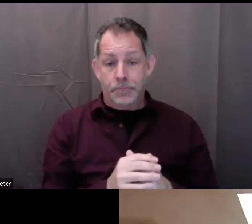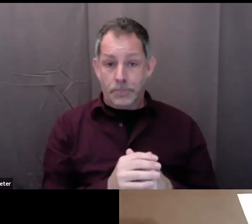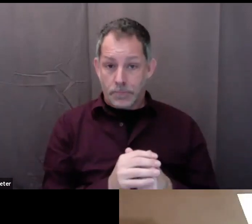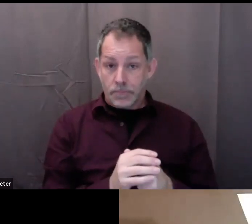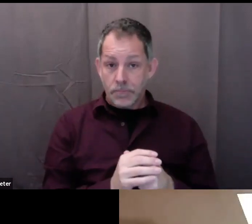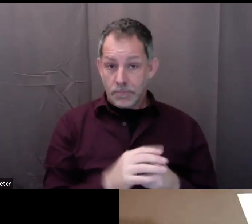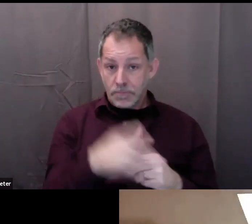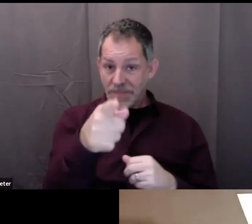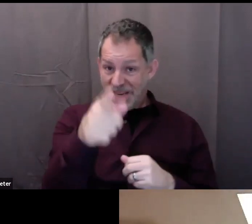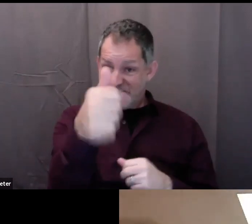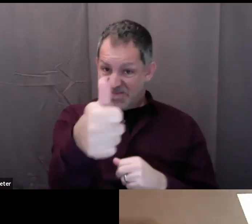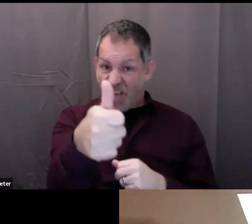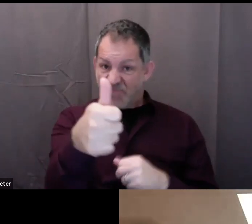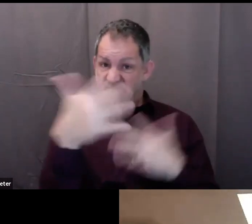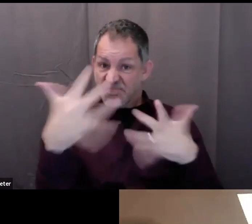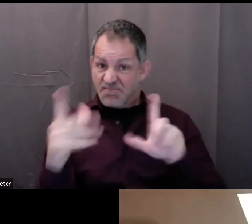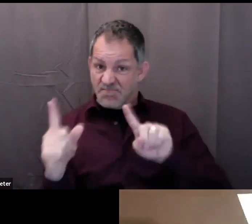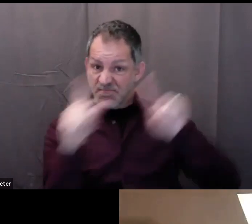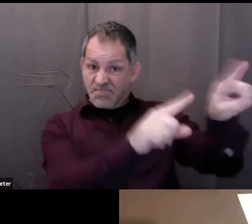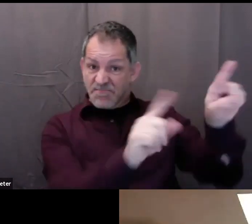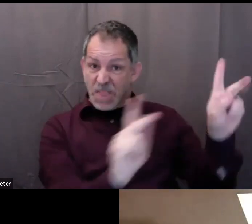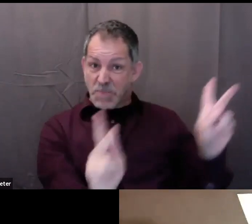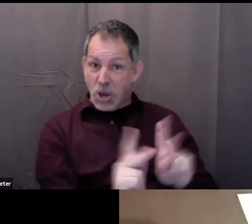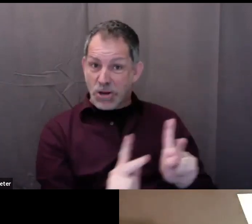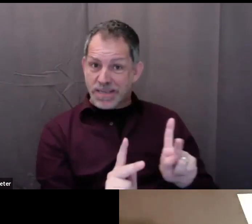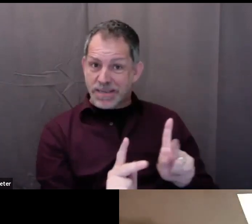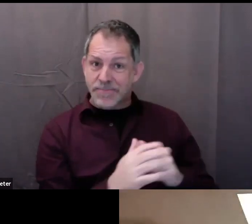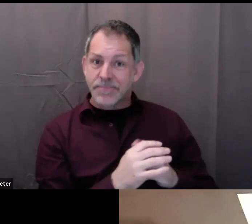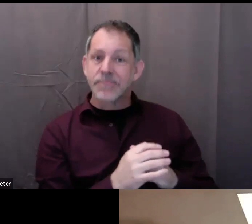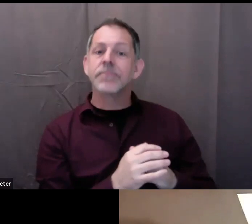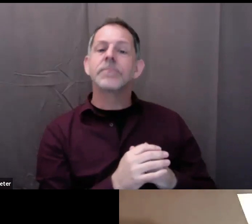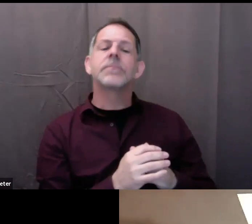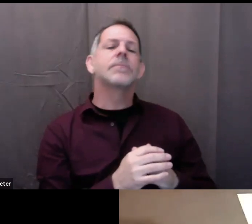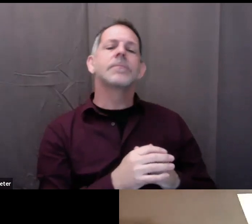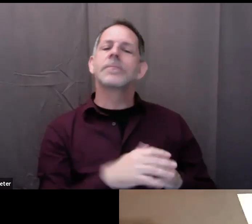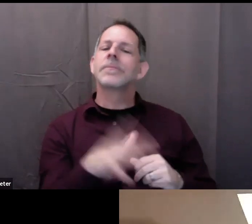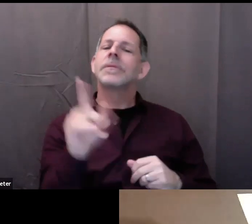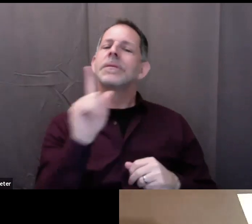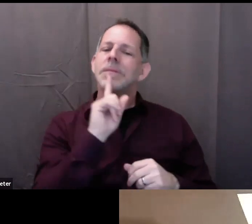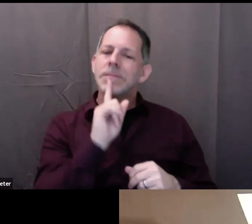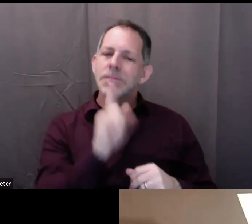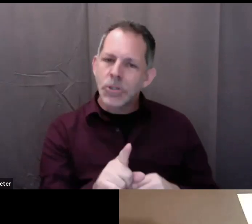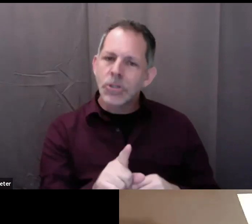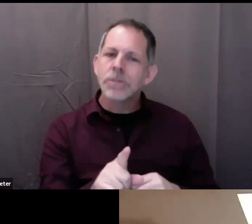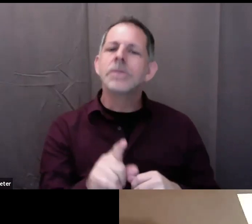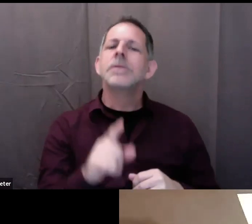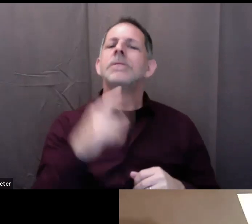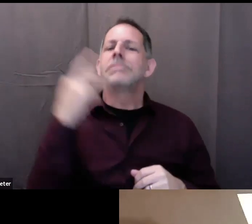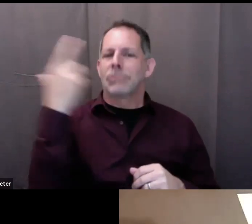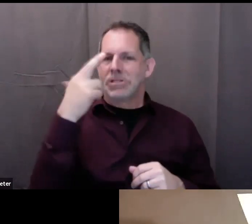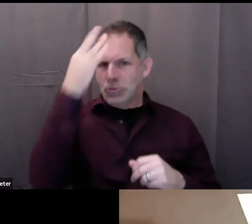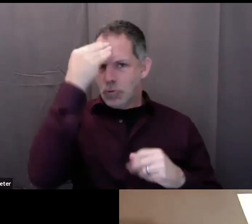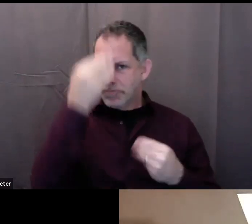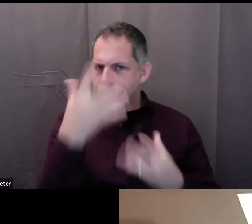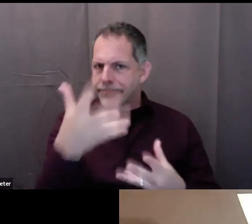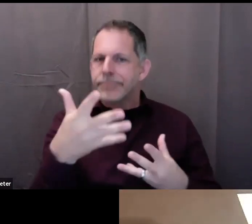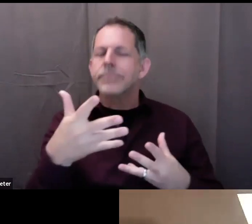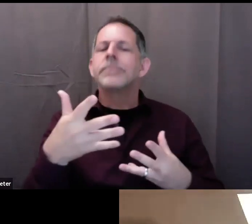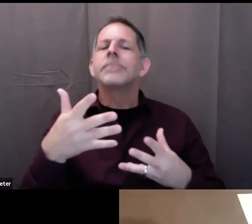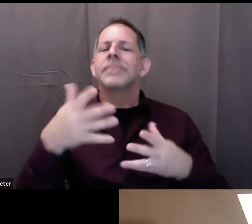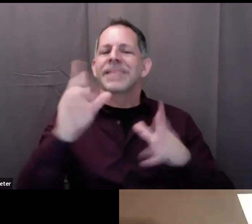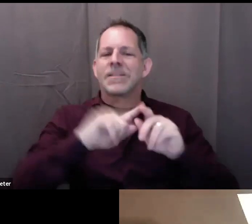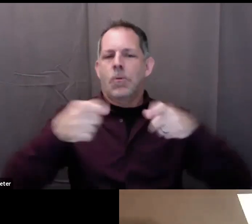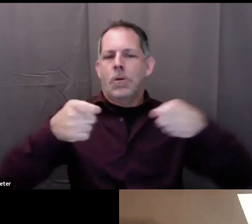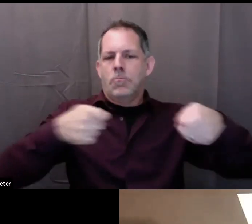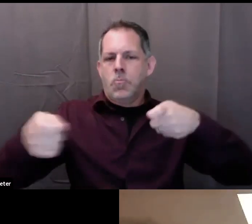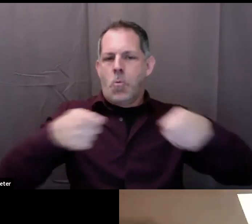but with good reason. And so we're just encouraging people to limit your gatherings to permitted sizes, which is